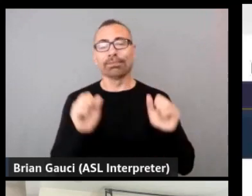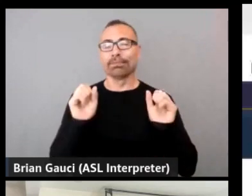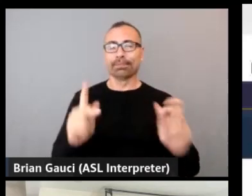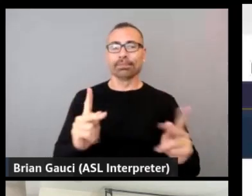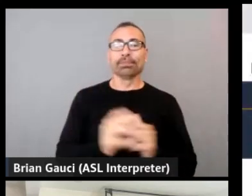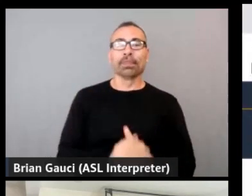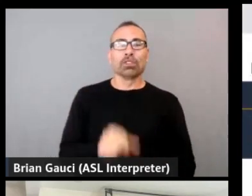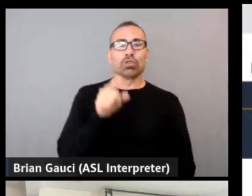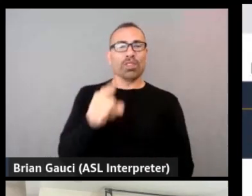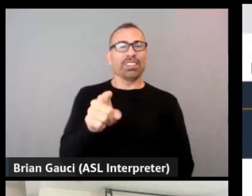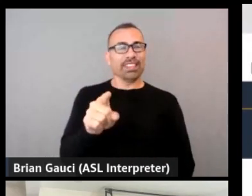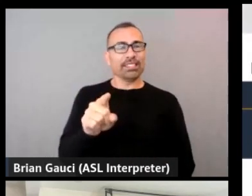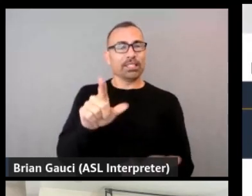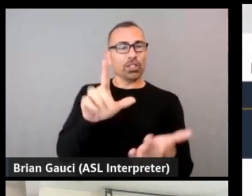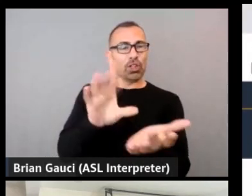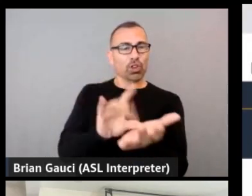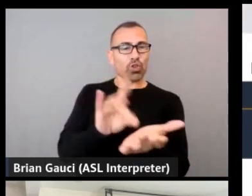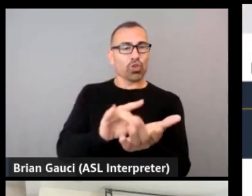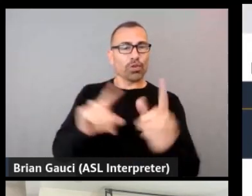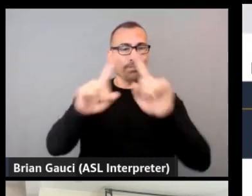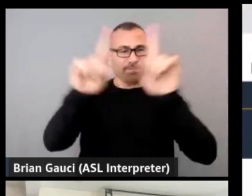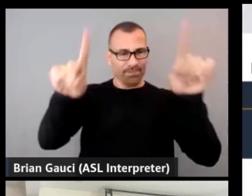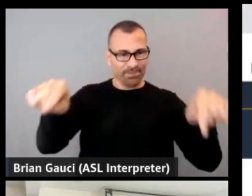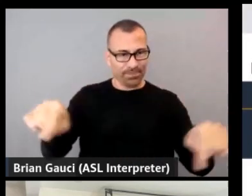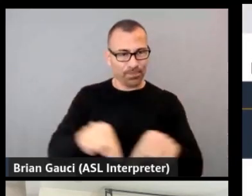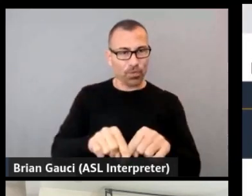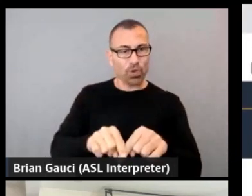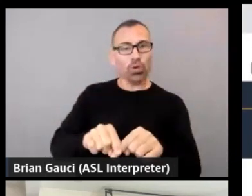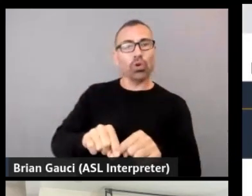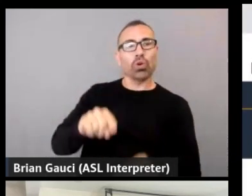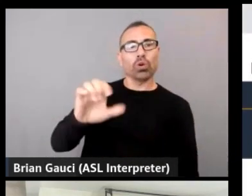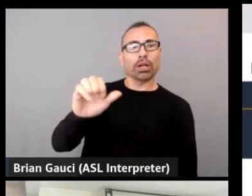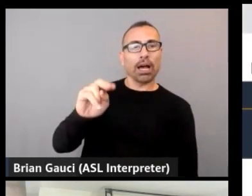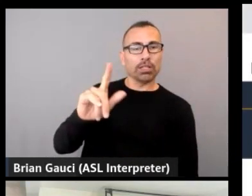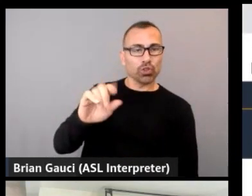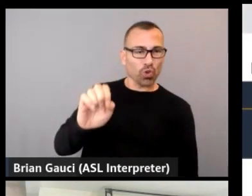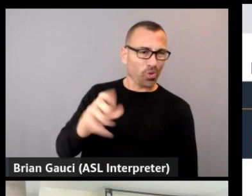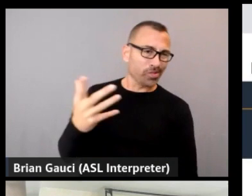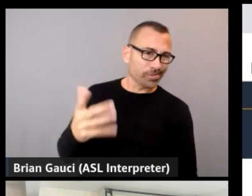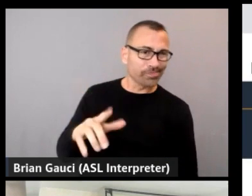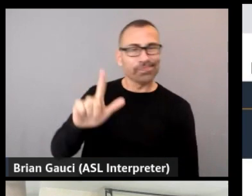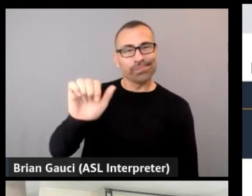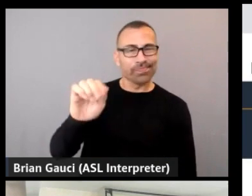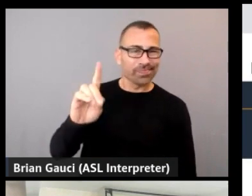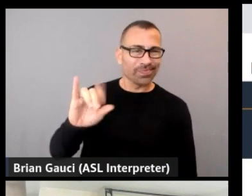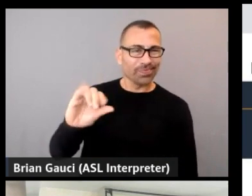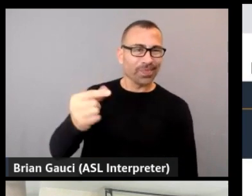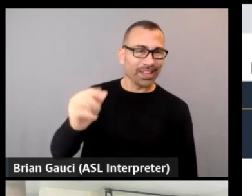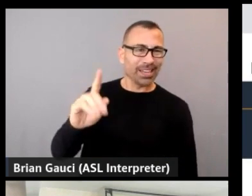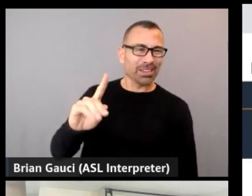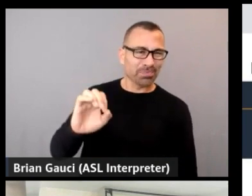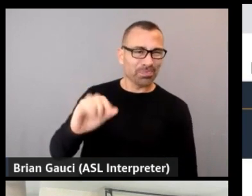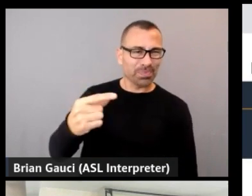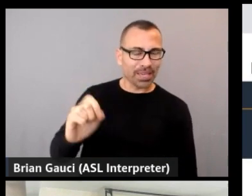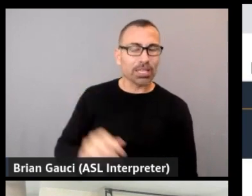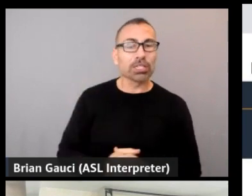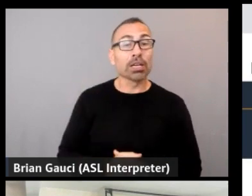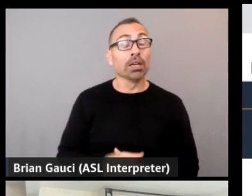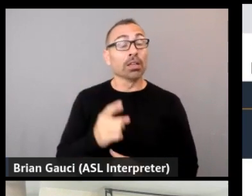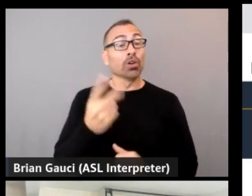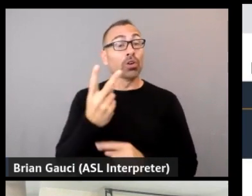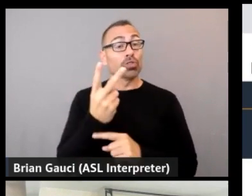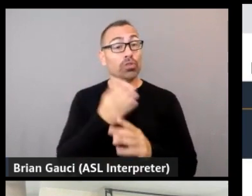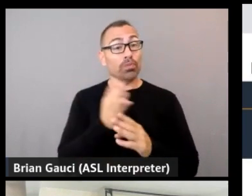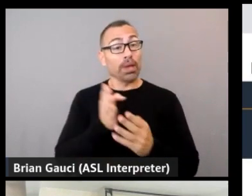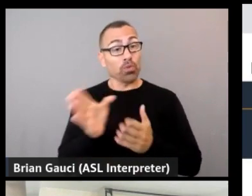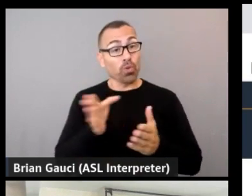this is the Glue landing page. As I mentioned, there's a number. There's two primary ways that people may use this feature. There's